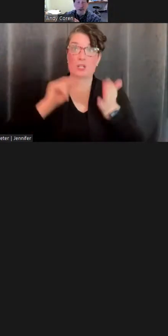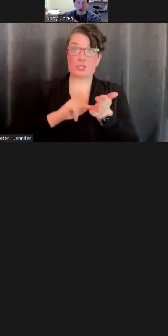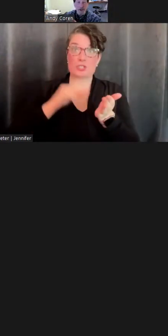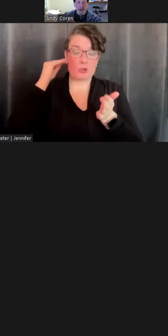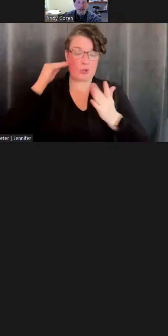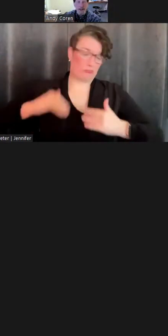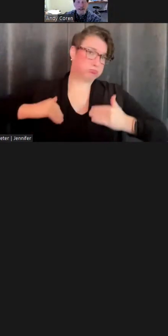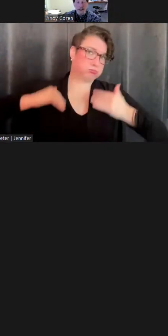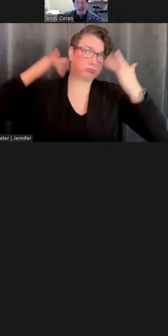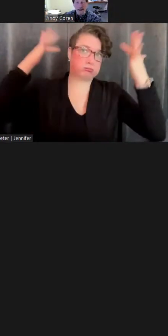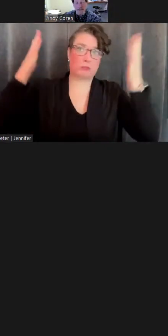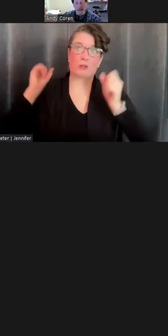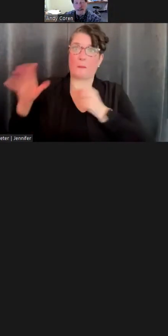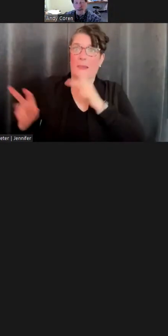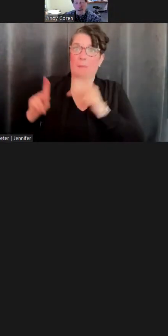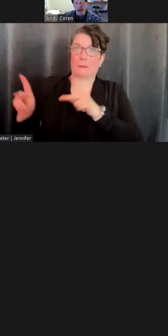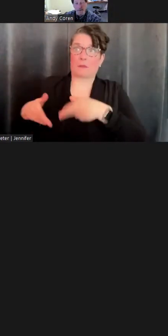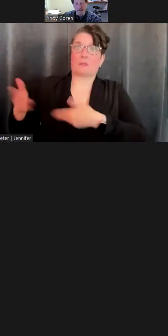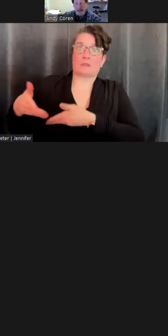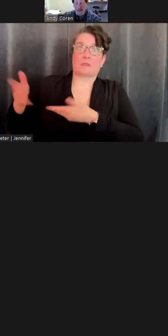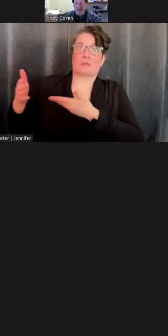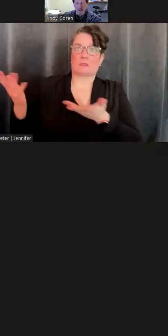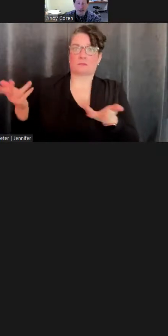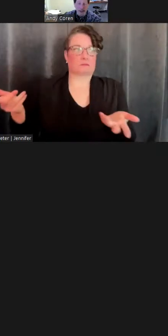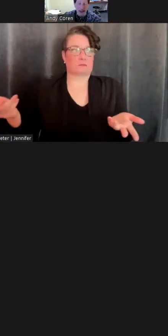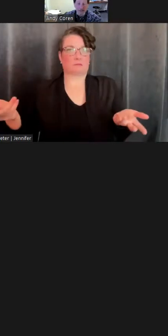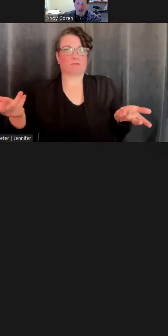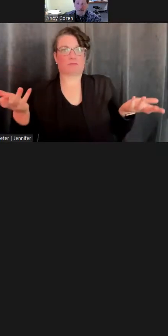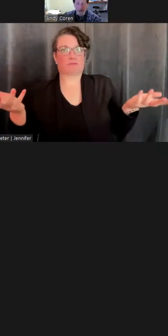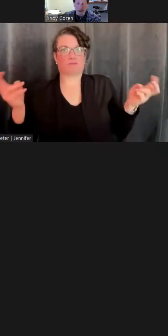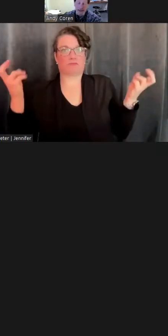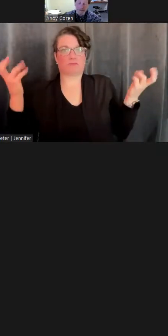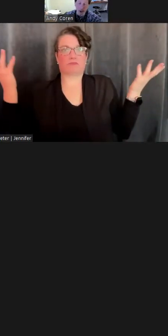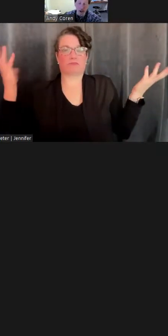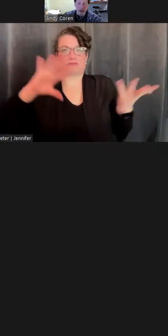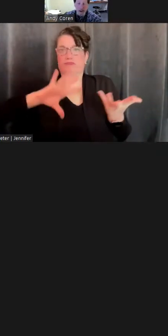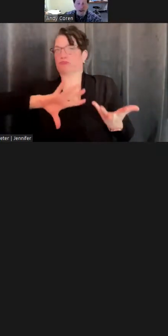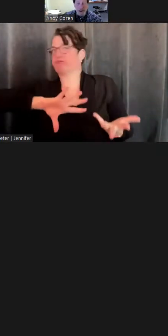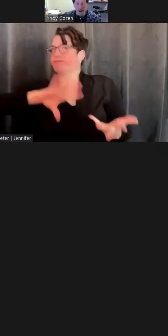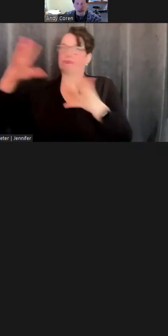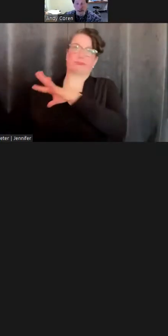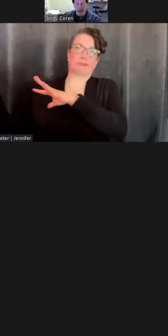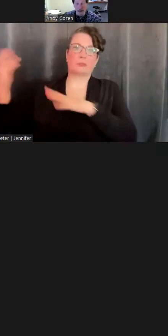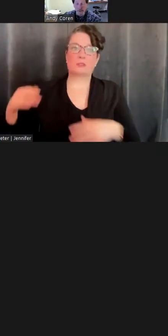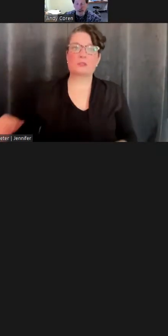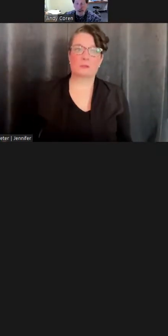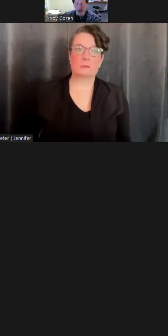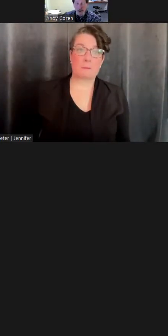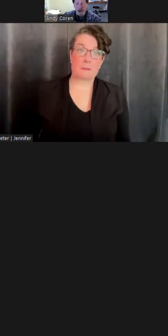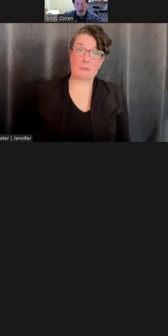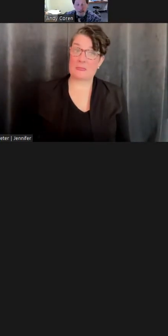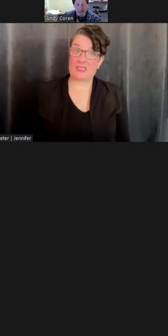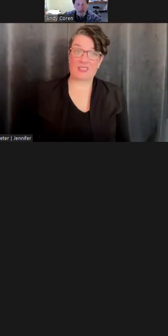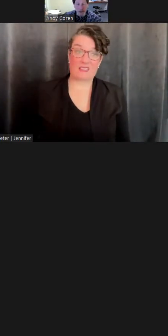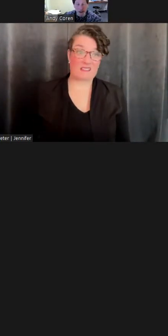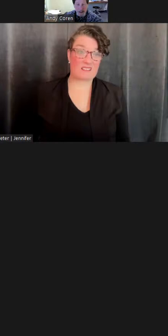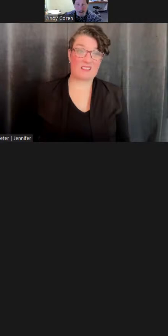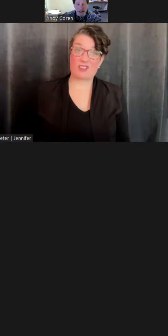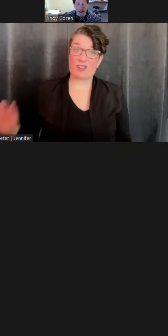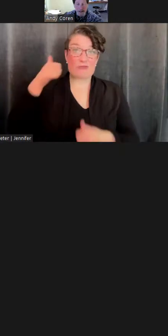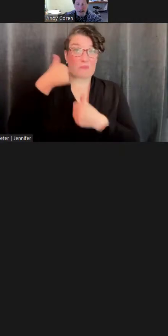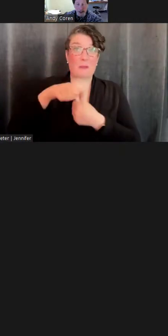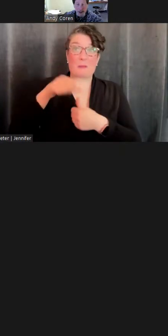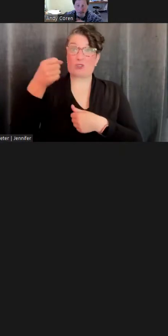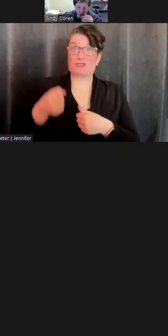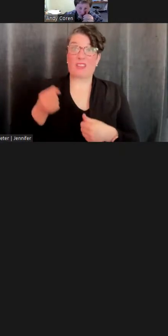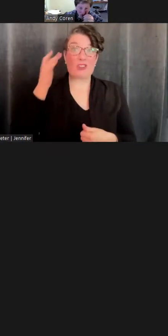so overloaded that they were not effective. And we would have people, well, in Southern California, there were so many people coming